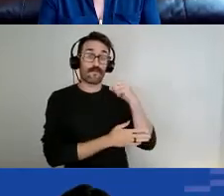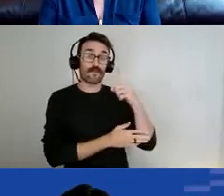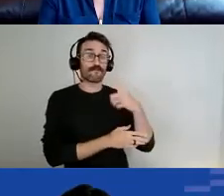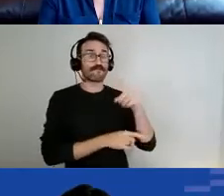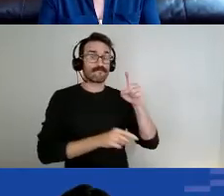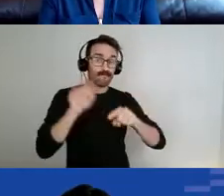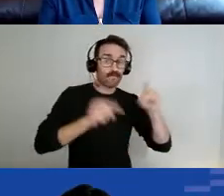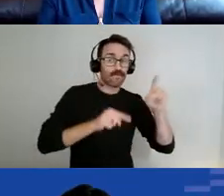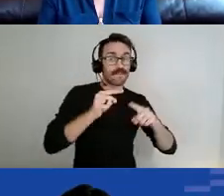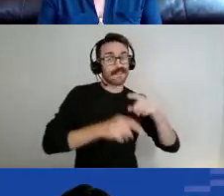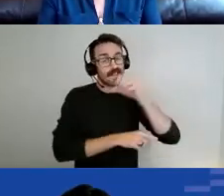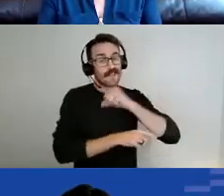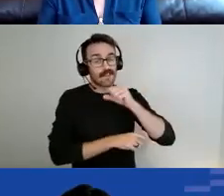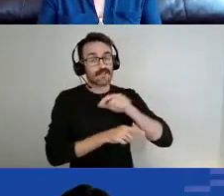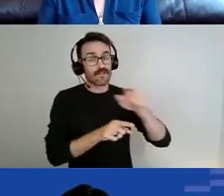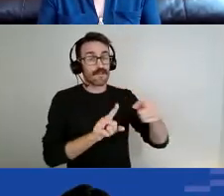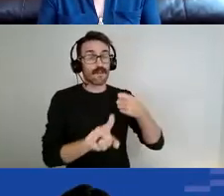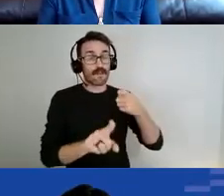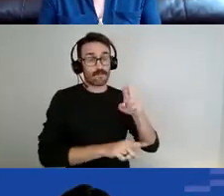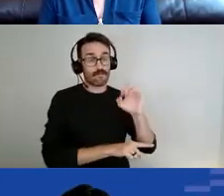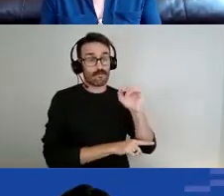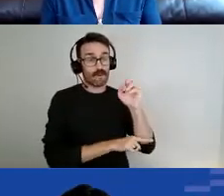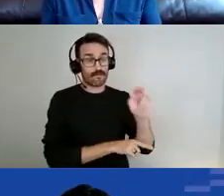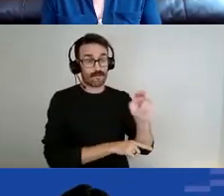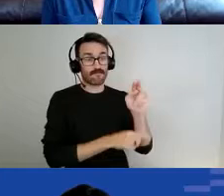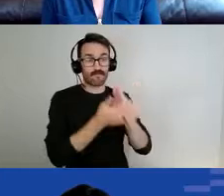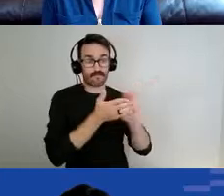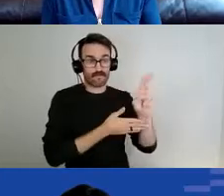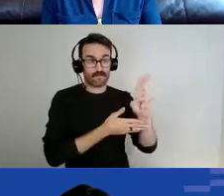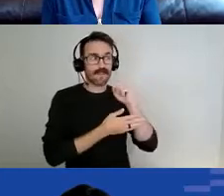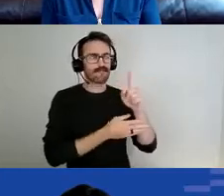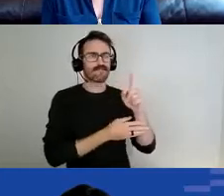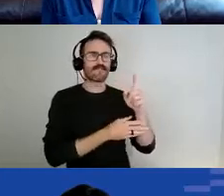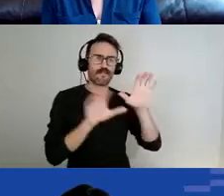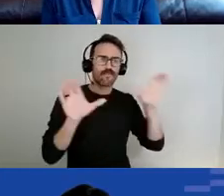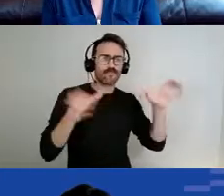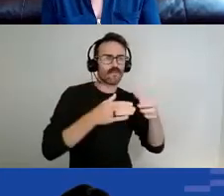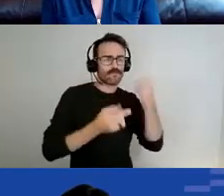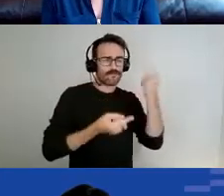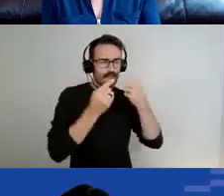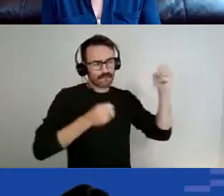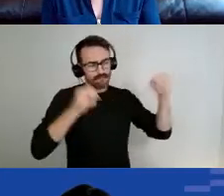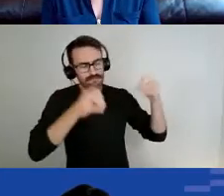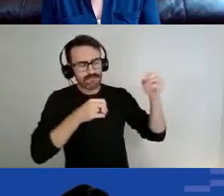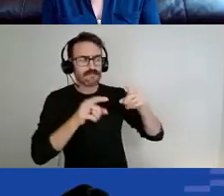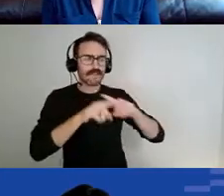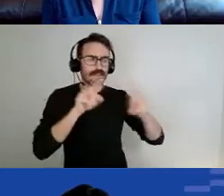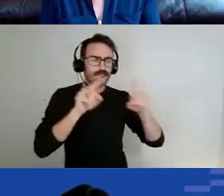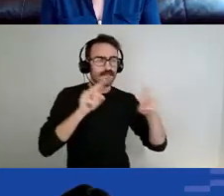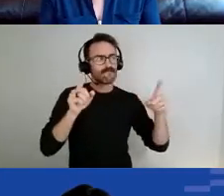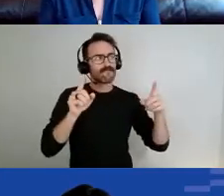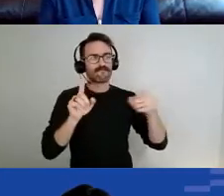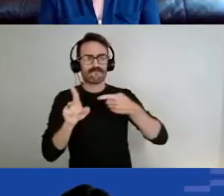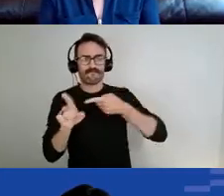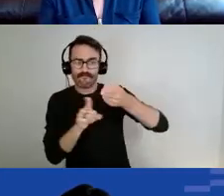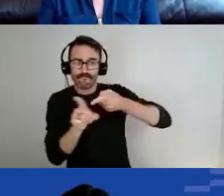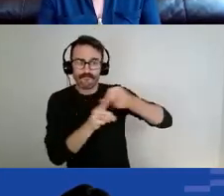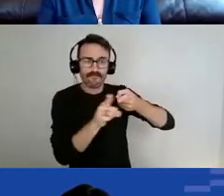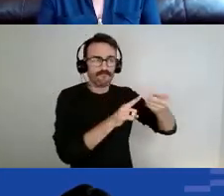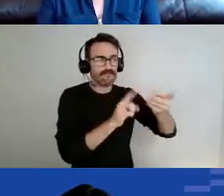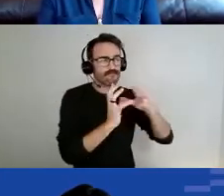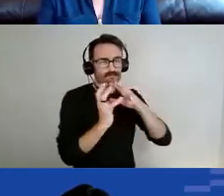Ryerson University, which is a think tank focused on leading cross-disciplinary, evidence-based and